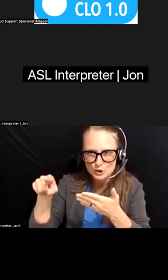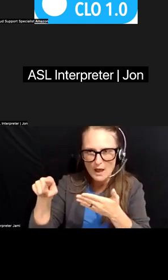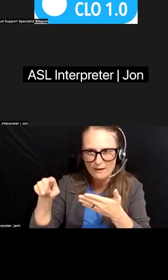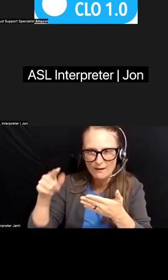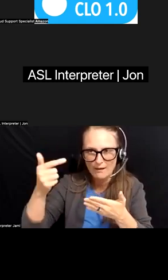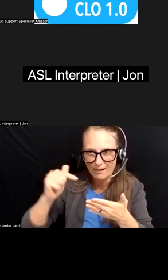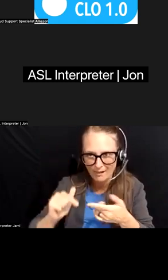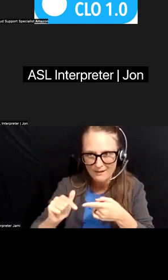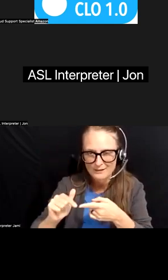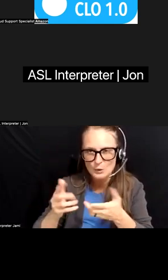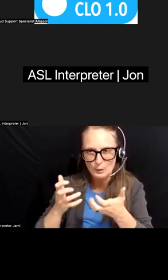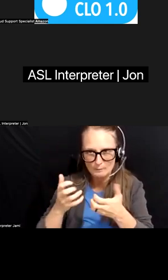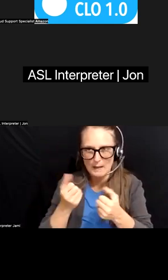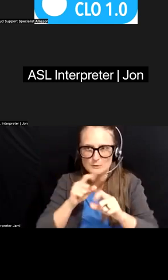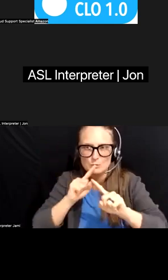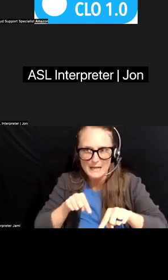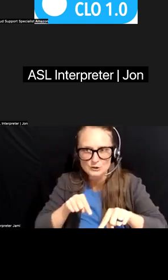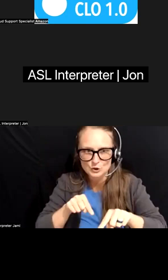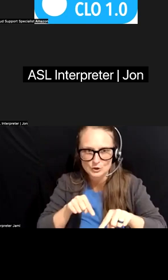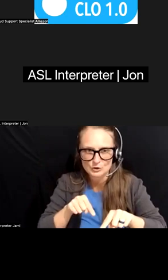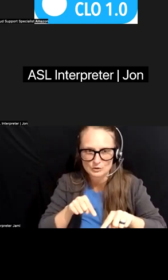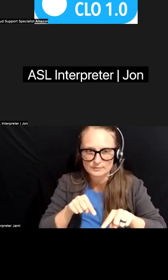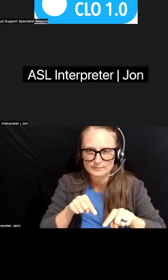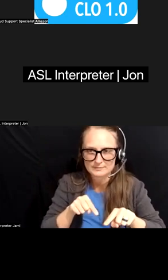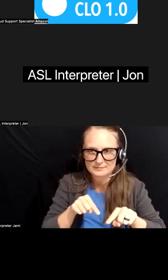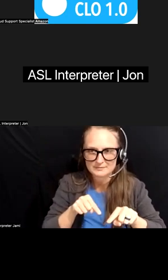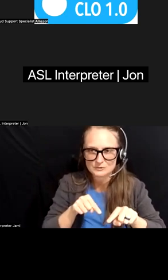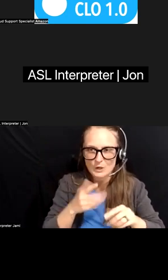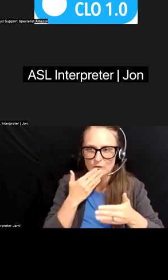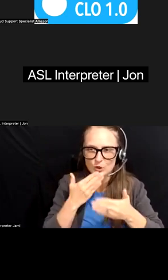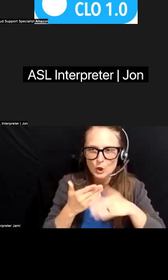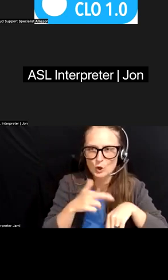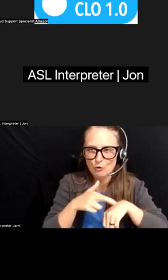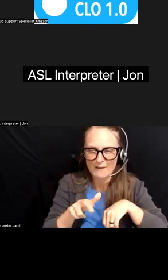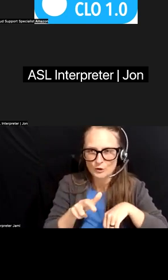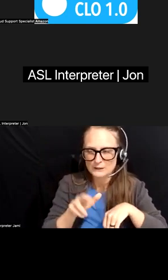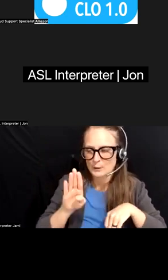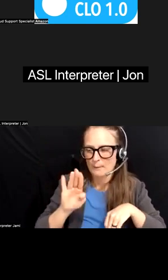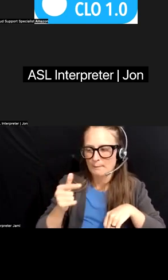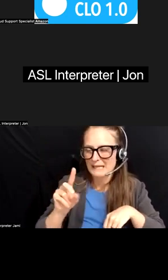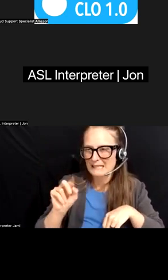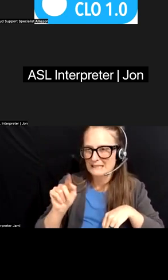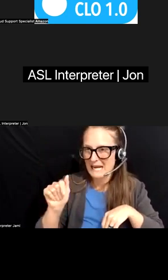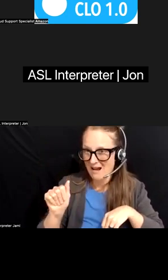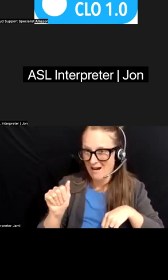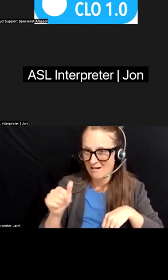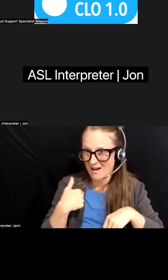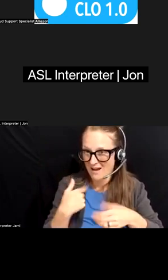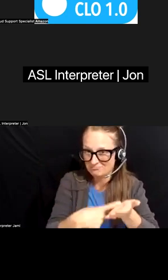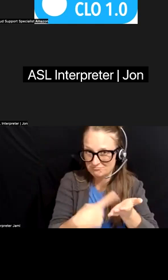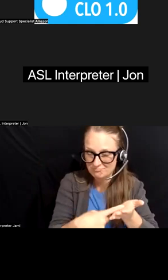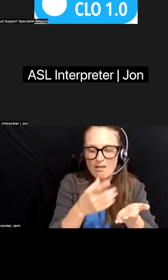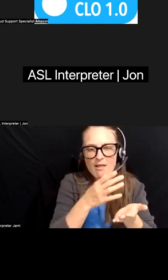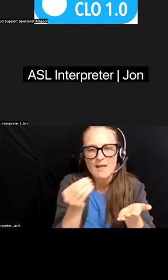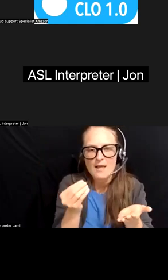check comes, you want to be able to answer that. So have a good reference of what big data is that I addressed, and